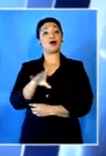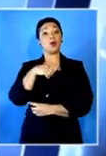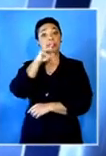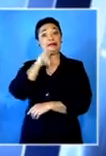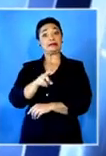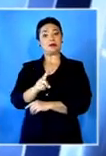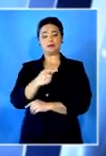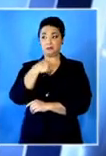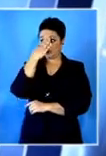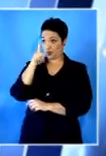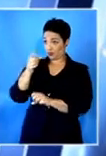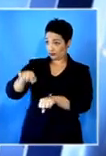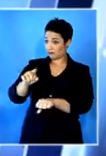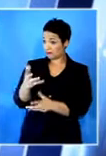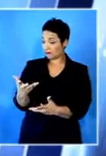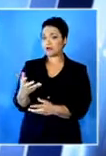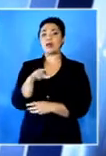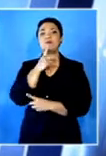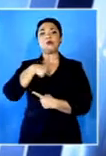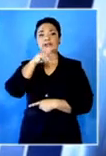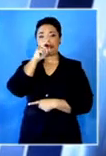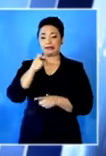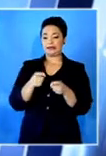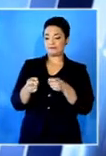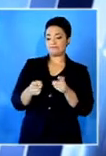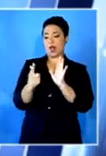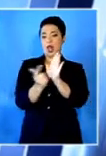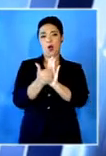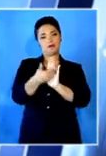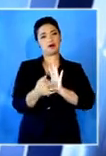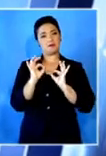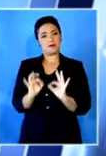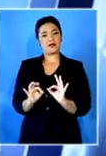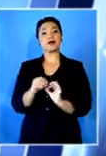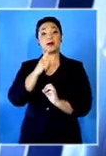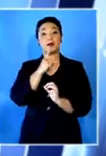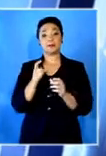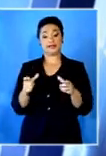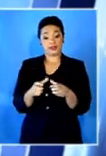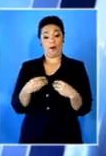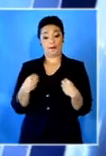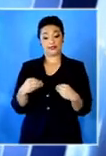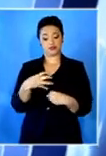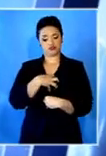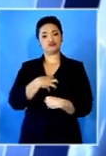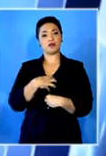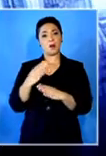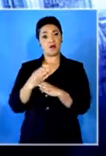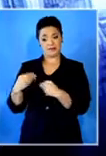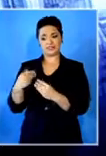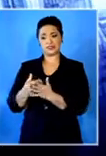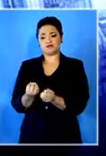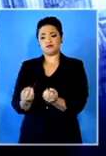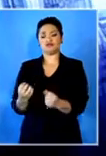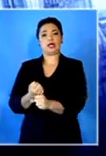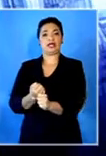need, and I don't know if you agree, is a regulatory environment, an environment where small businesses and the private sector can create jobs, surely.